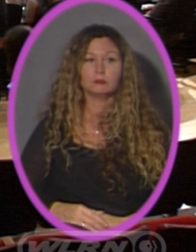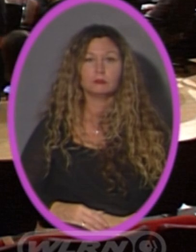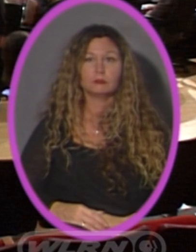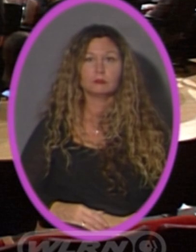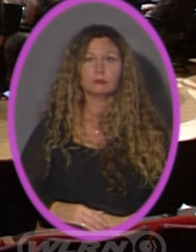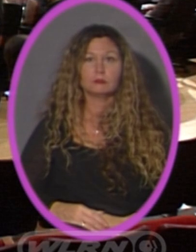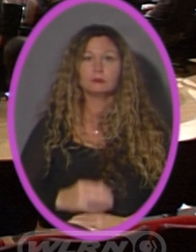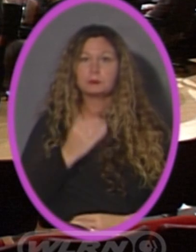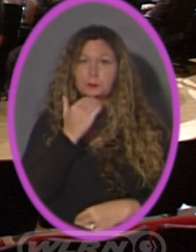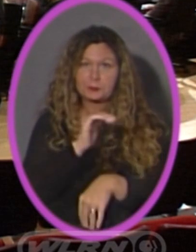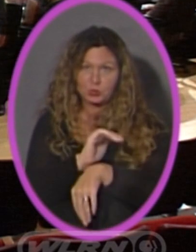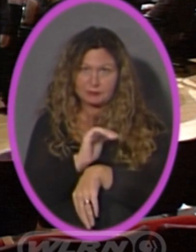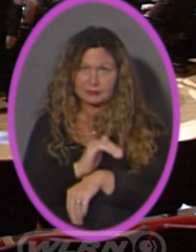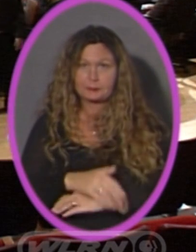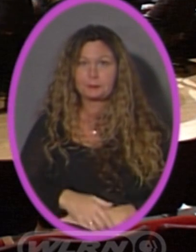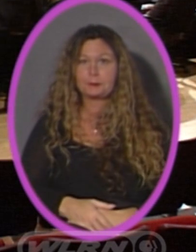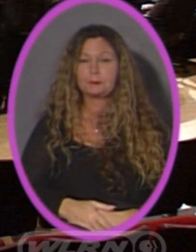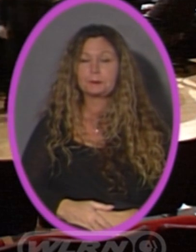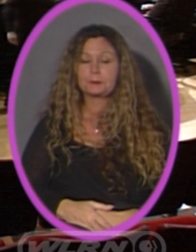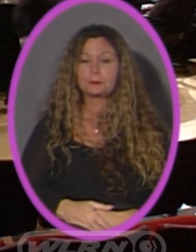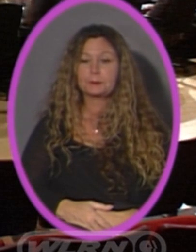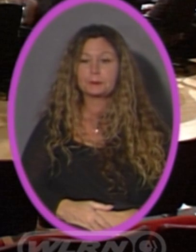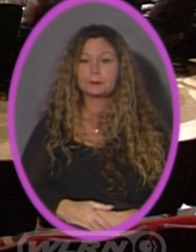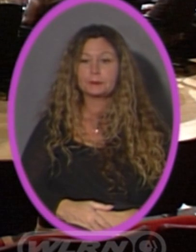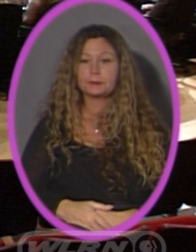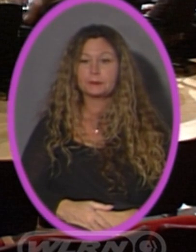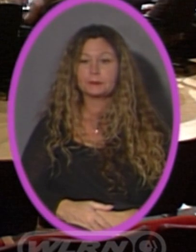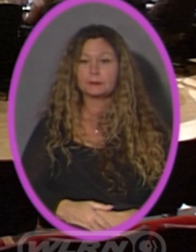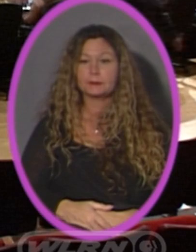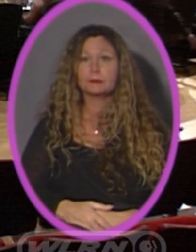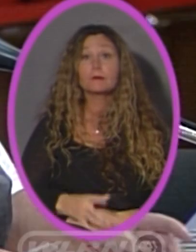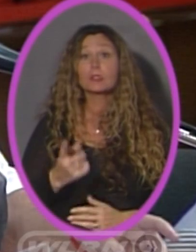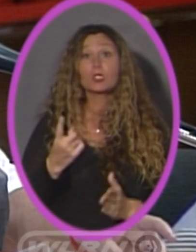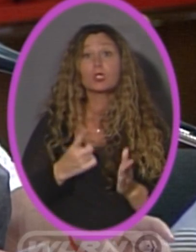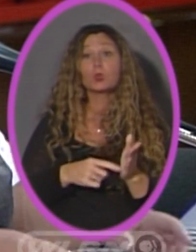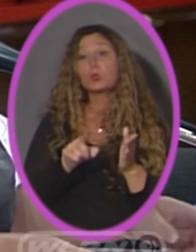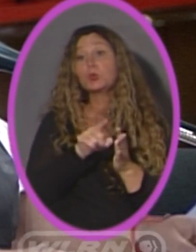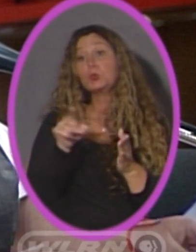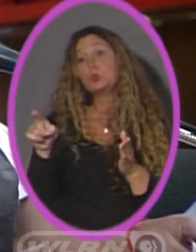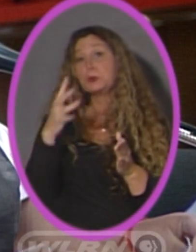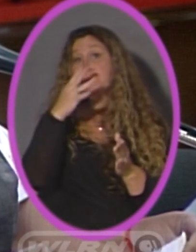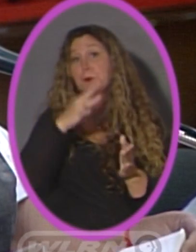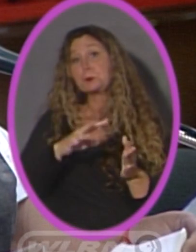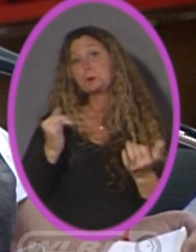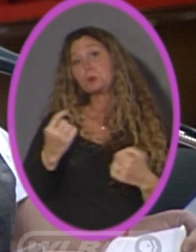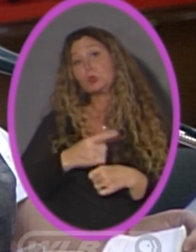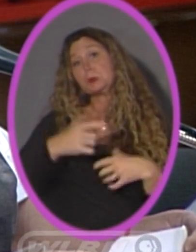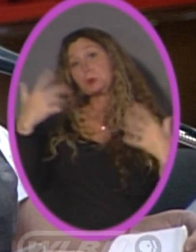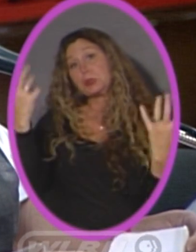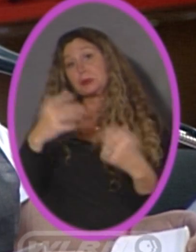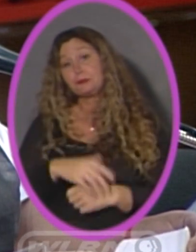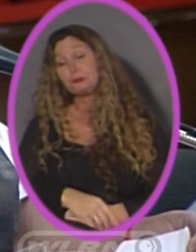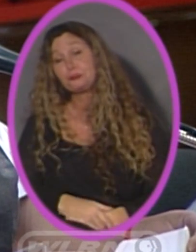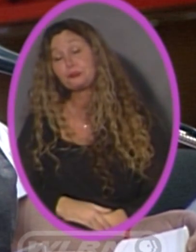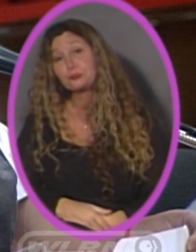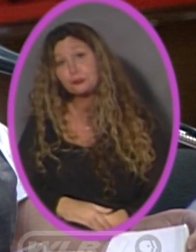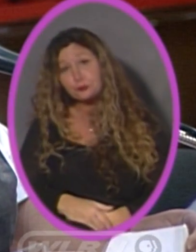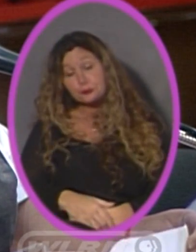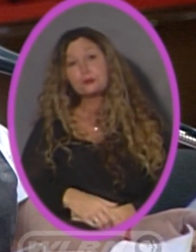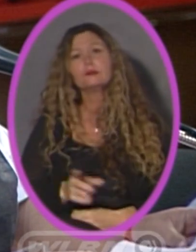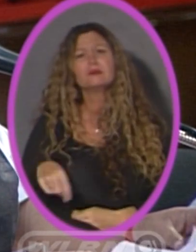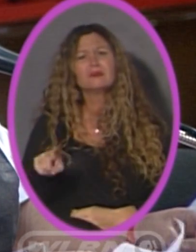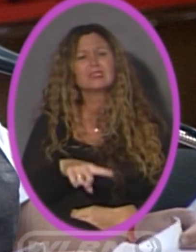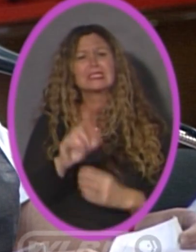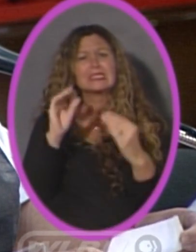Good evening, ma'am. Good evening. What will the board deny us today? On intimidation and harassment, teachers were being harassed